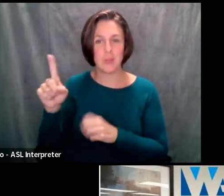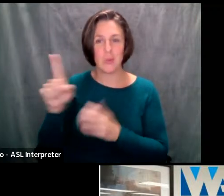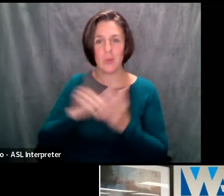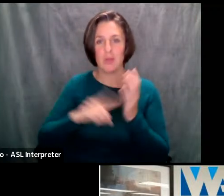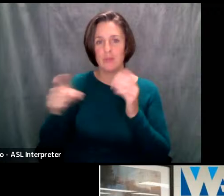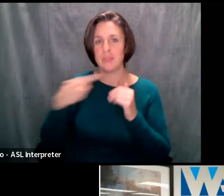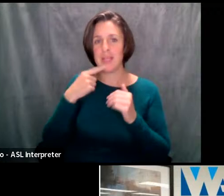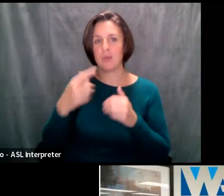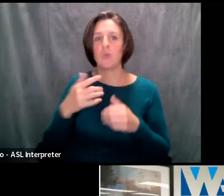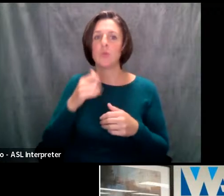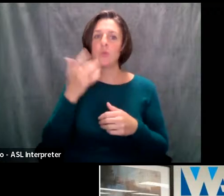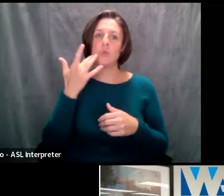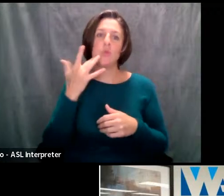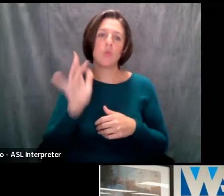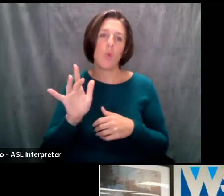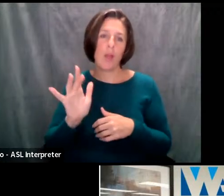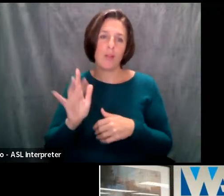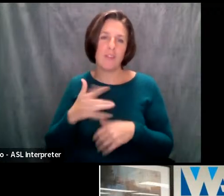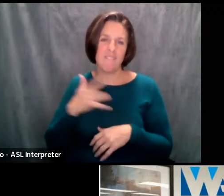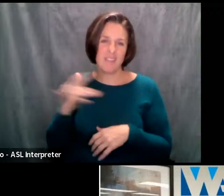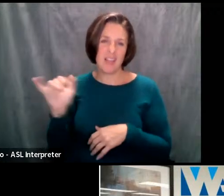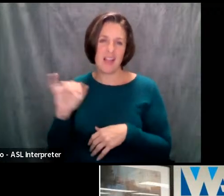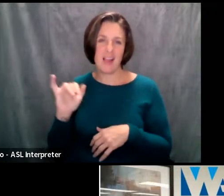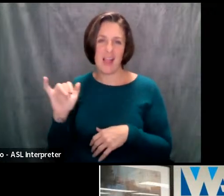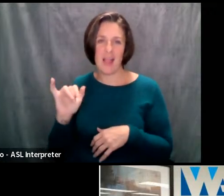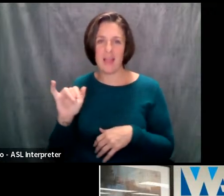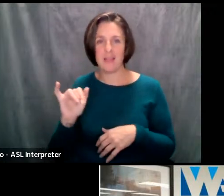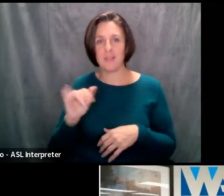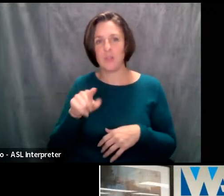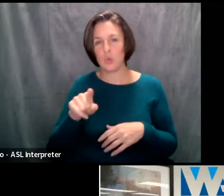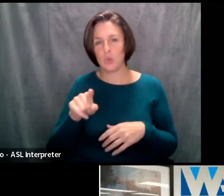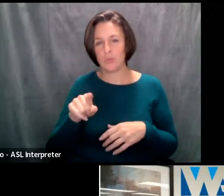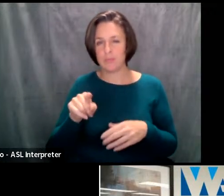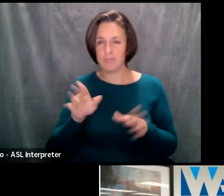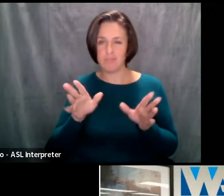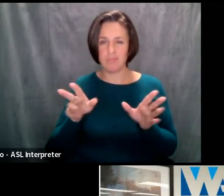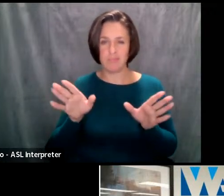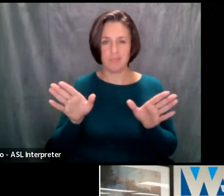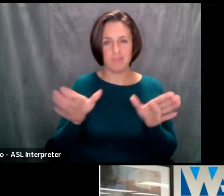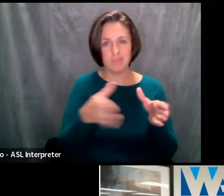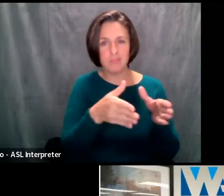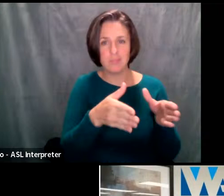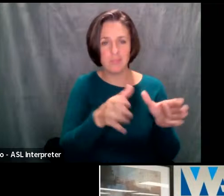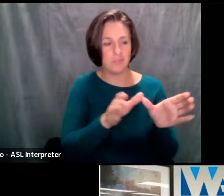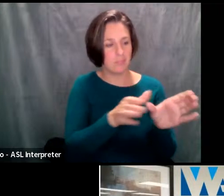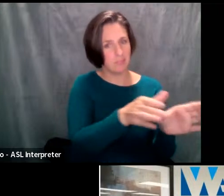don't want to feel like you've been boxed in to a certain